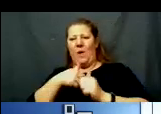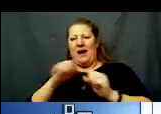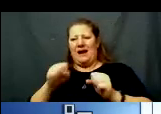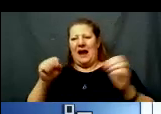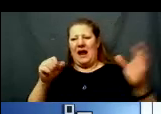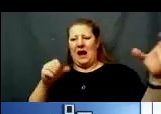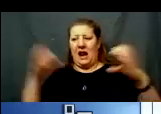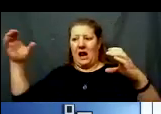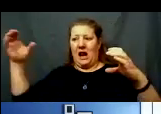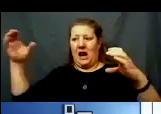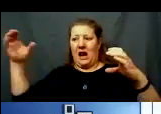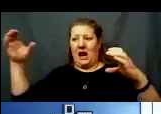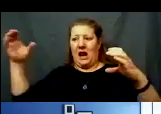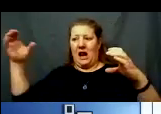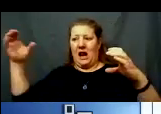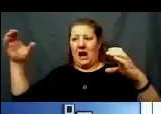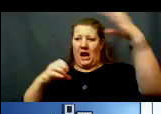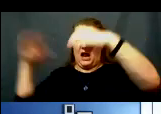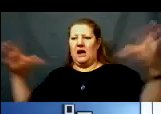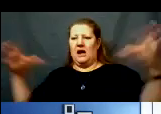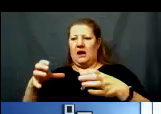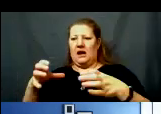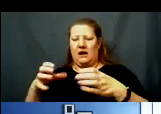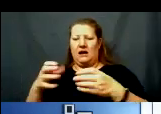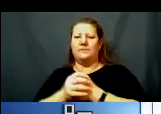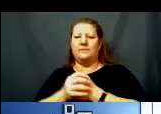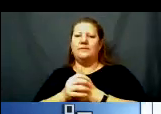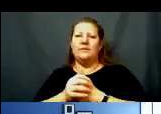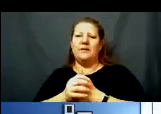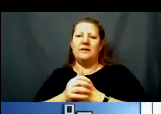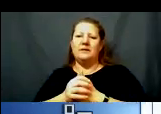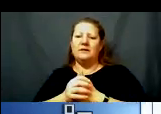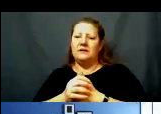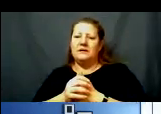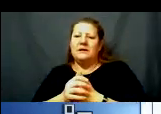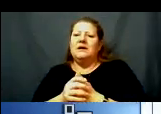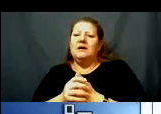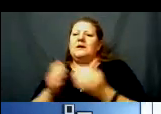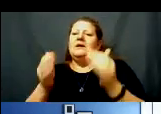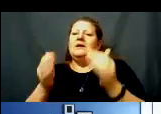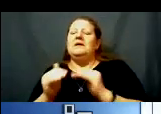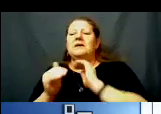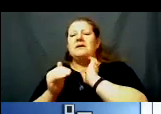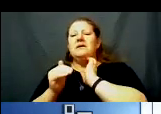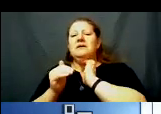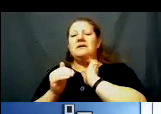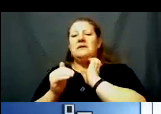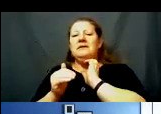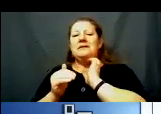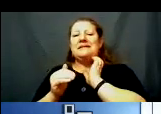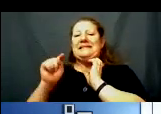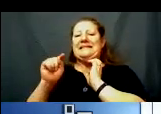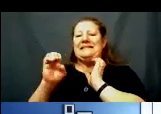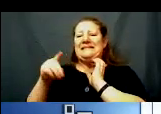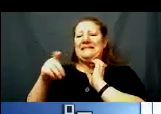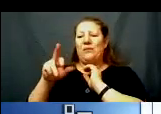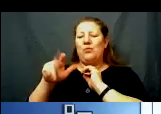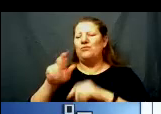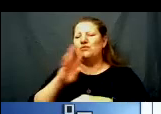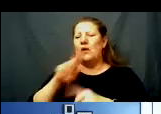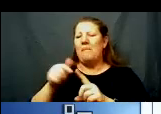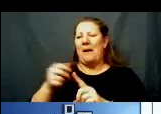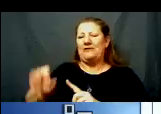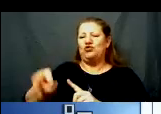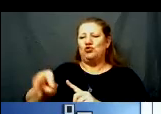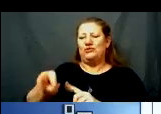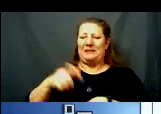of difference together. Let's talk about the temporal scale. Talk about history. I spent many years in the great state of